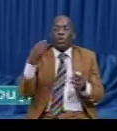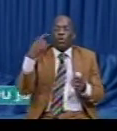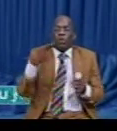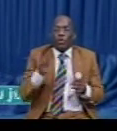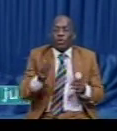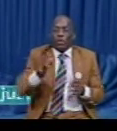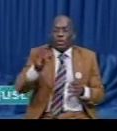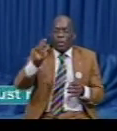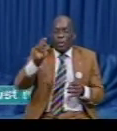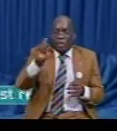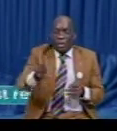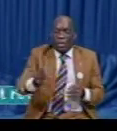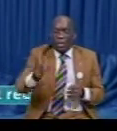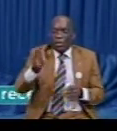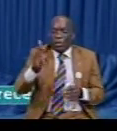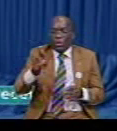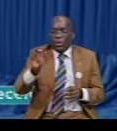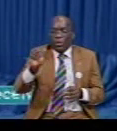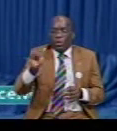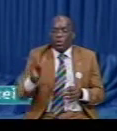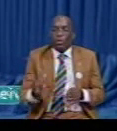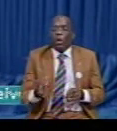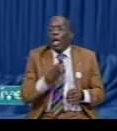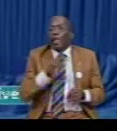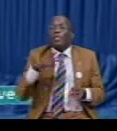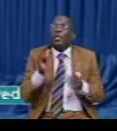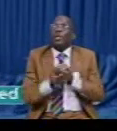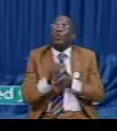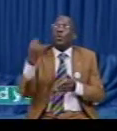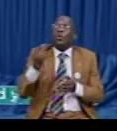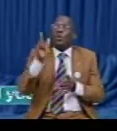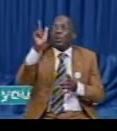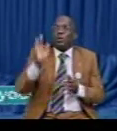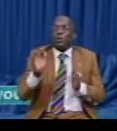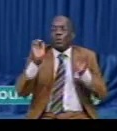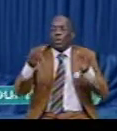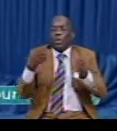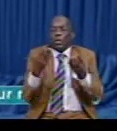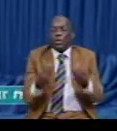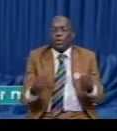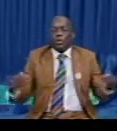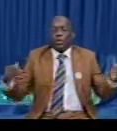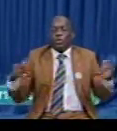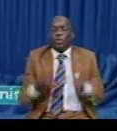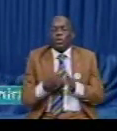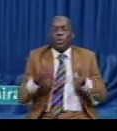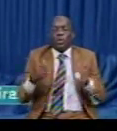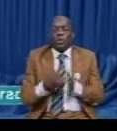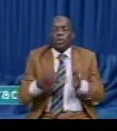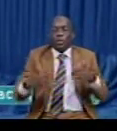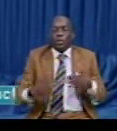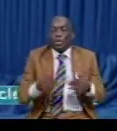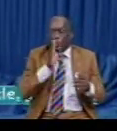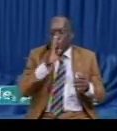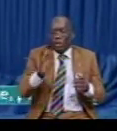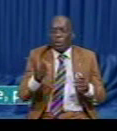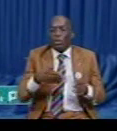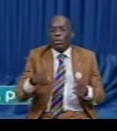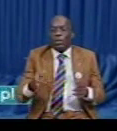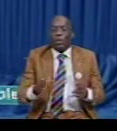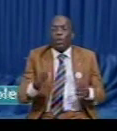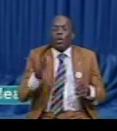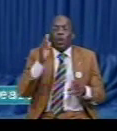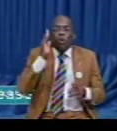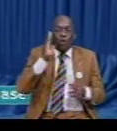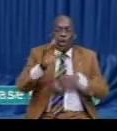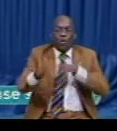me and God, and I know God will solve this for me. And it has been all like that. Even if I walk long distances, I'll just feel like